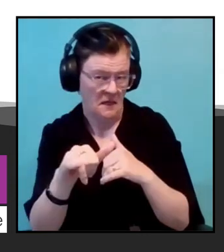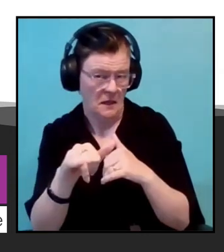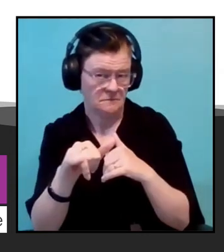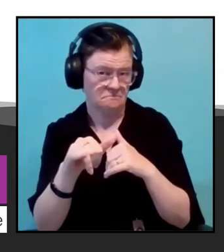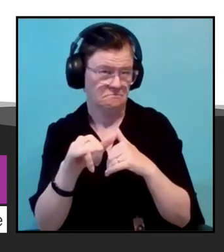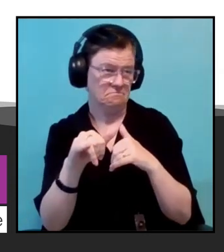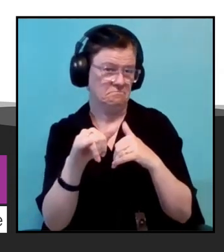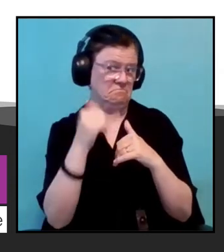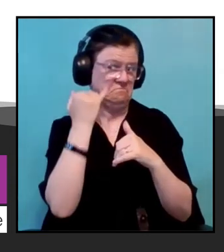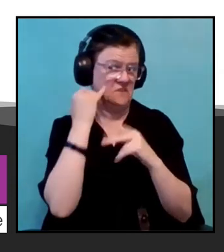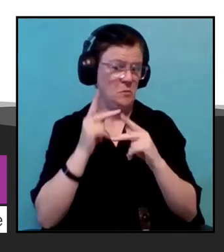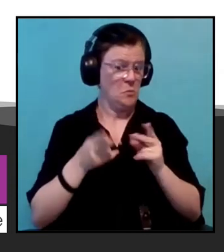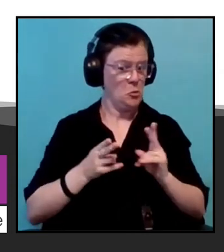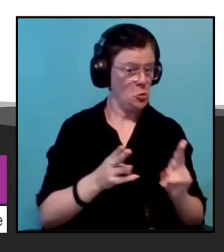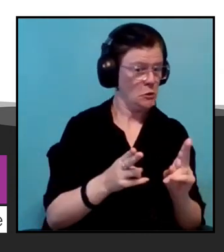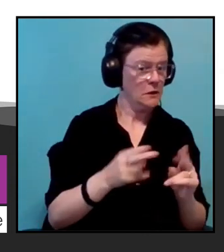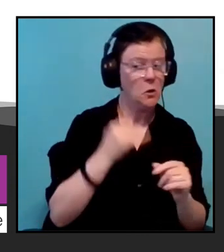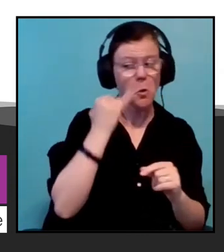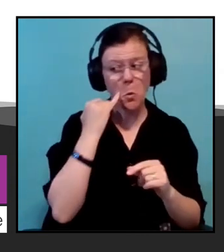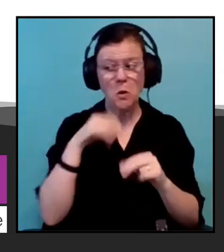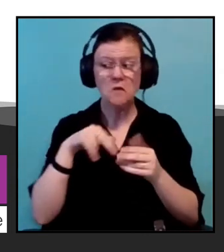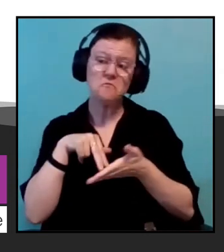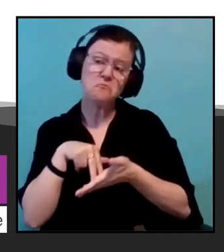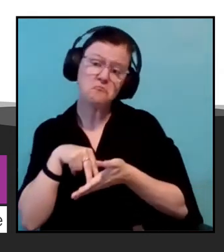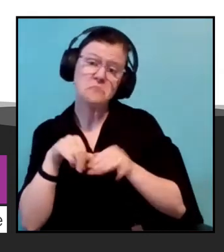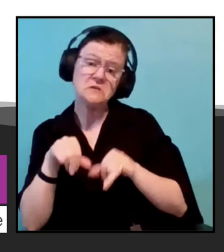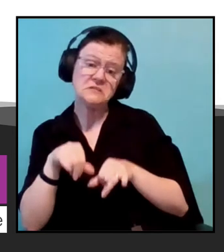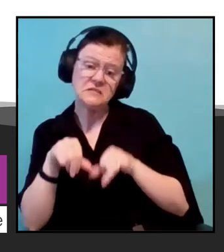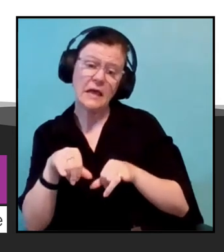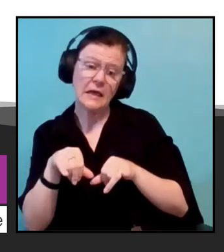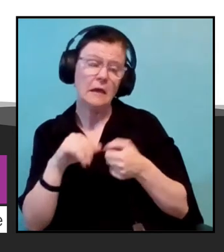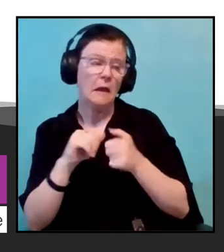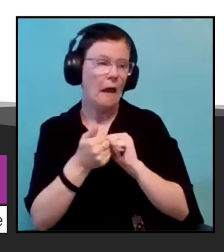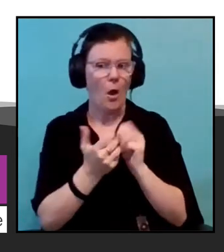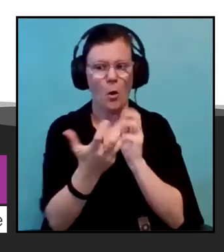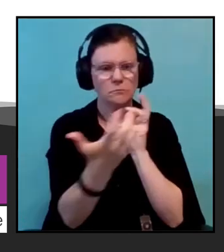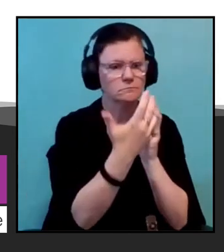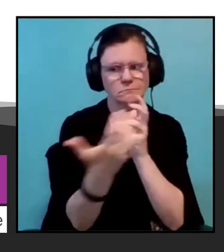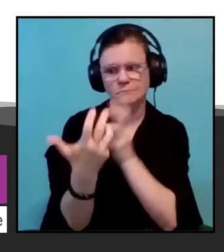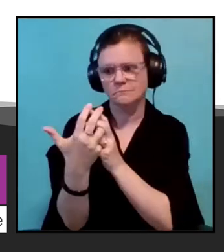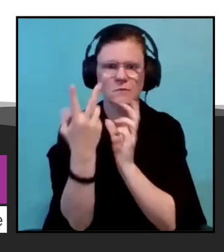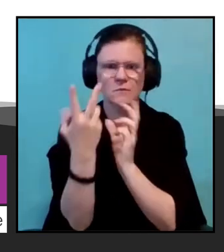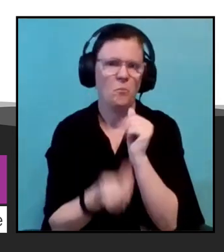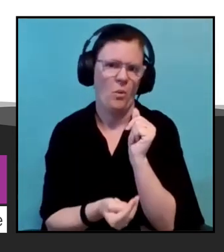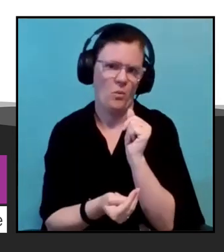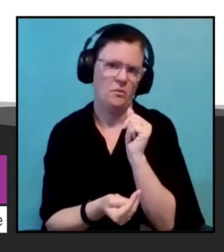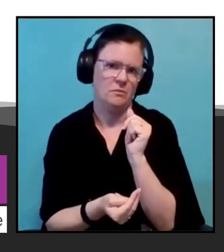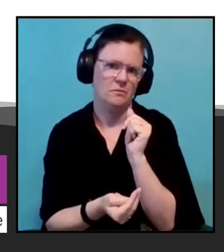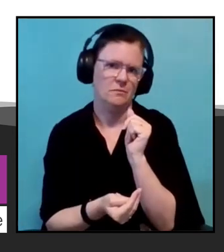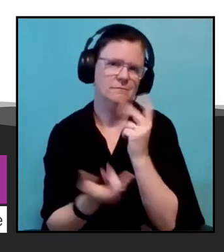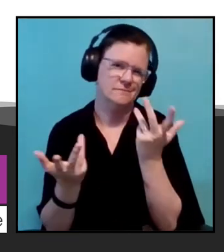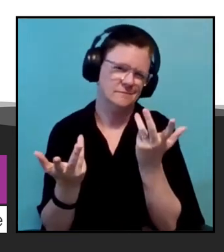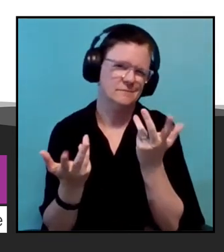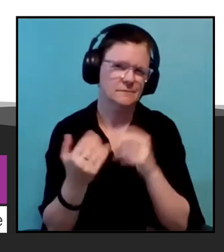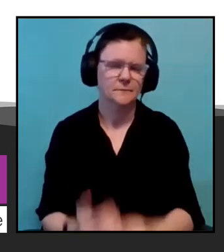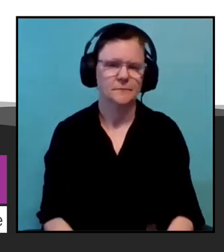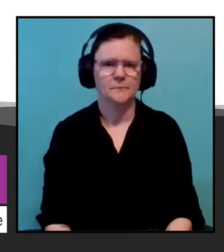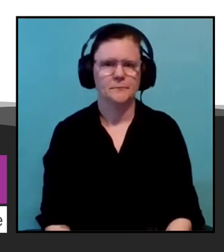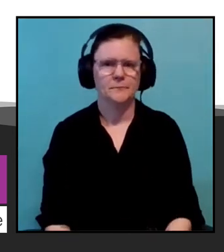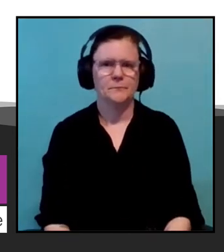that if people are in a rush or if people want to stay, how can we design it so that it works with a lot of different kinds of time?